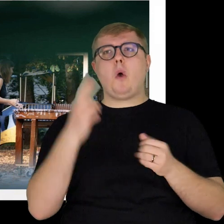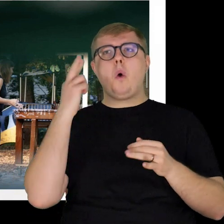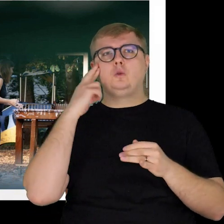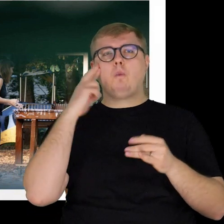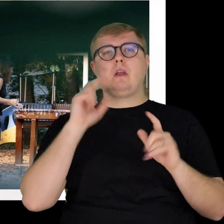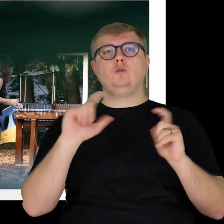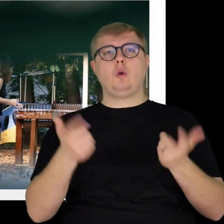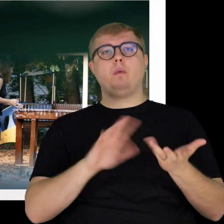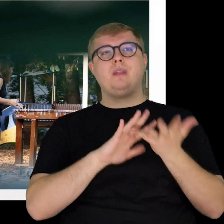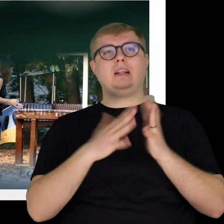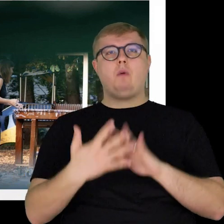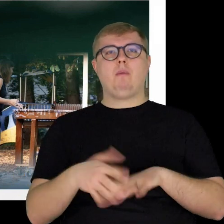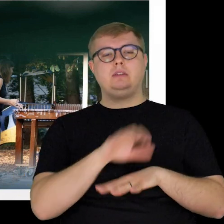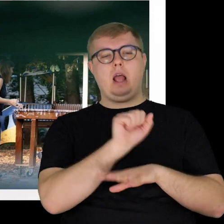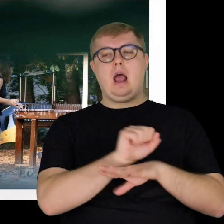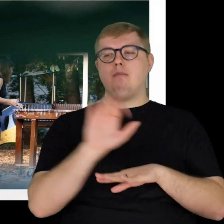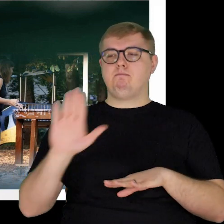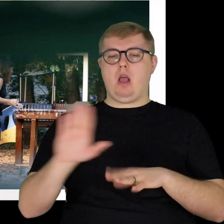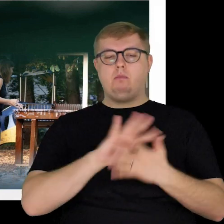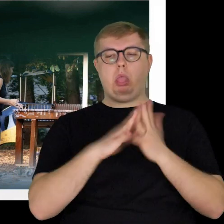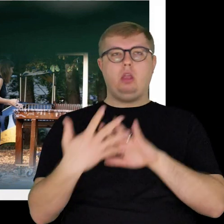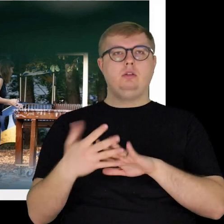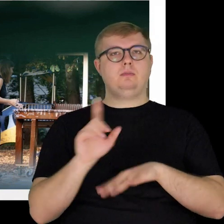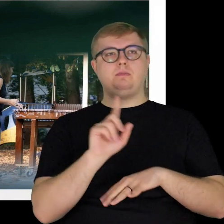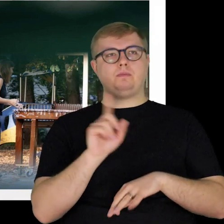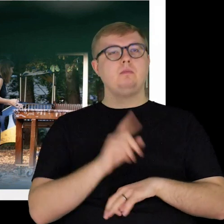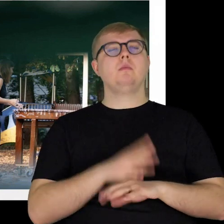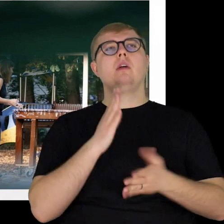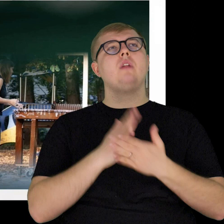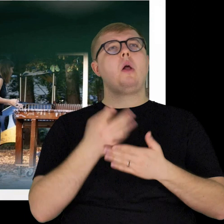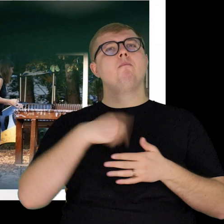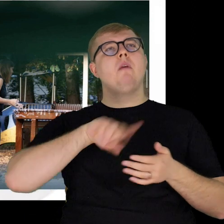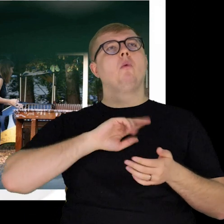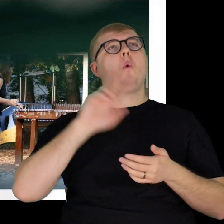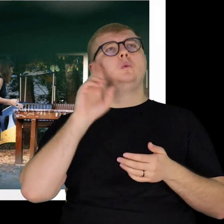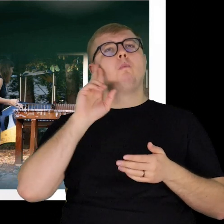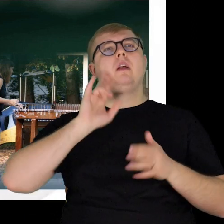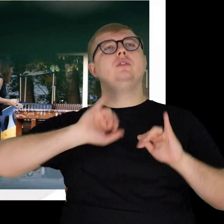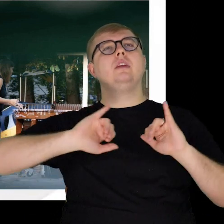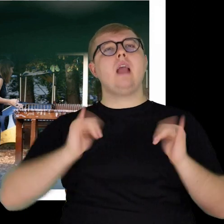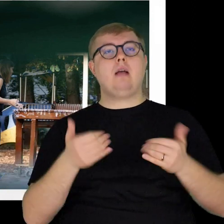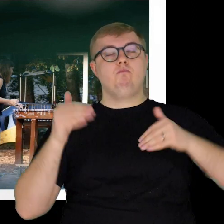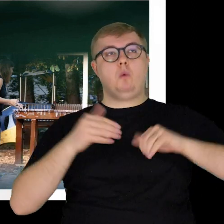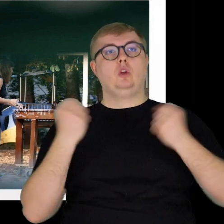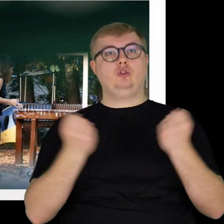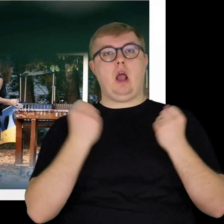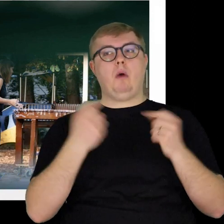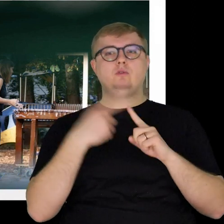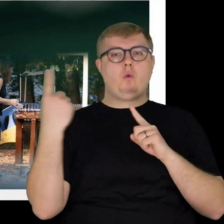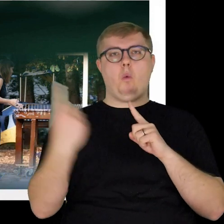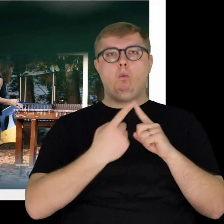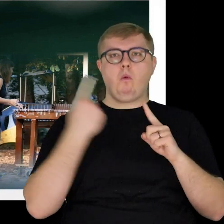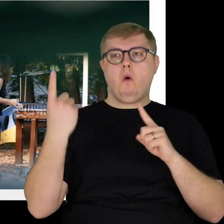B, but really trying to understand also how it can go circular or go backwards.